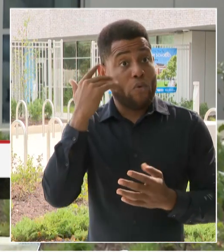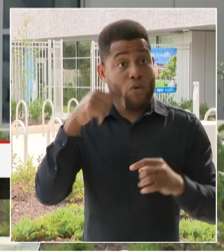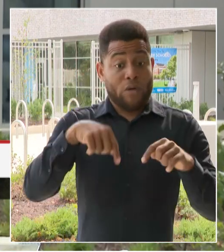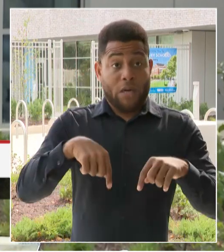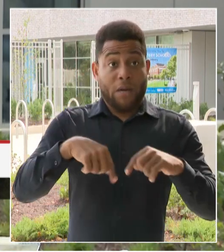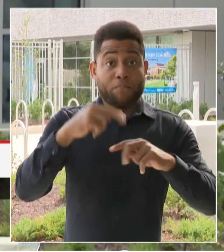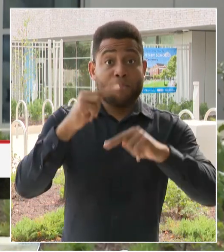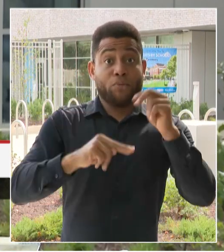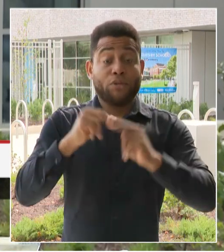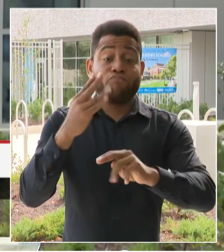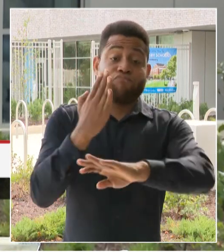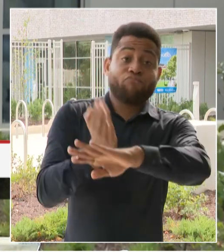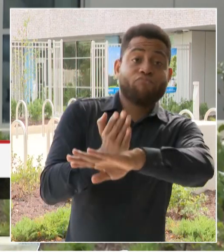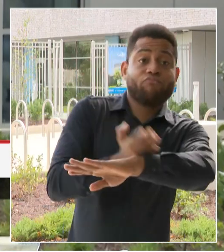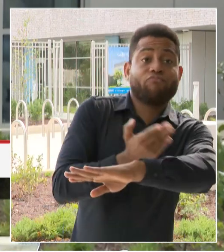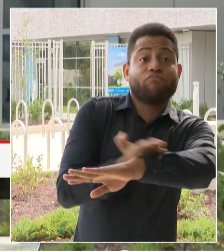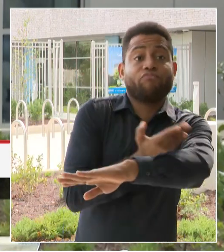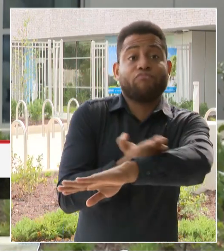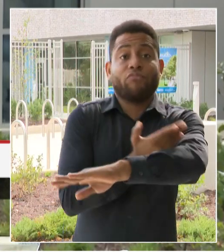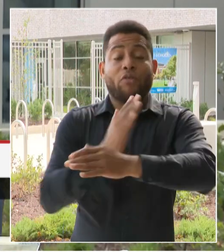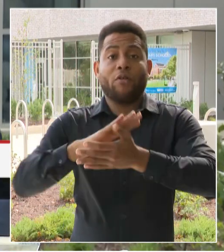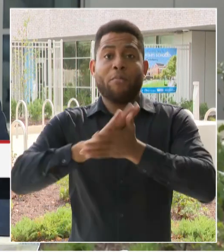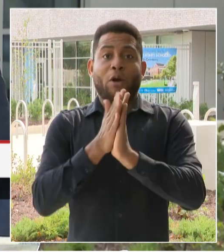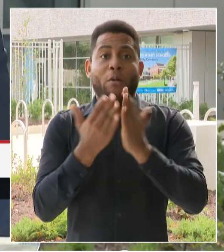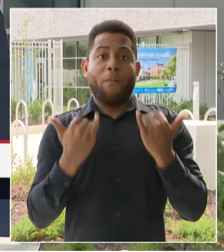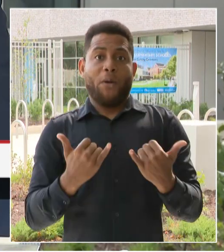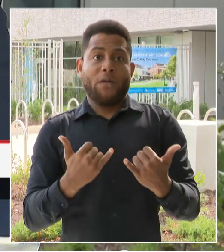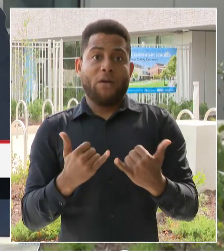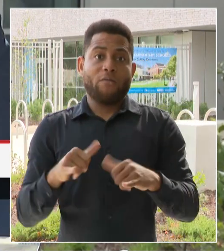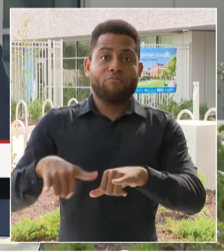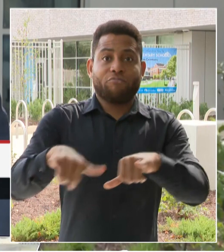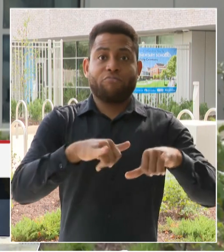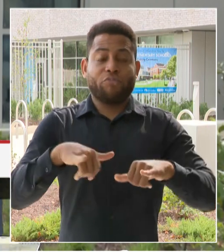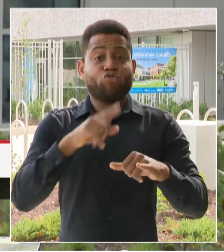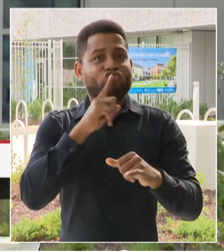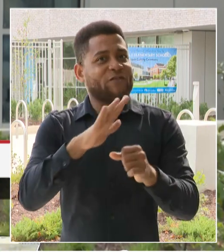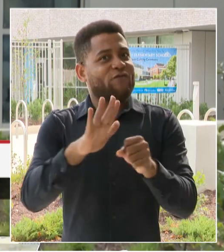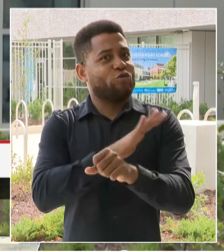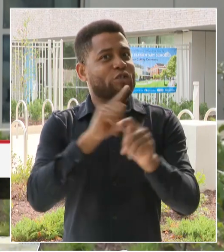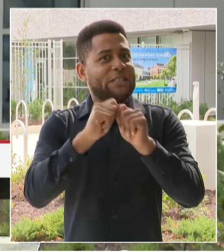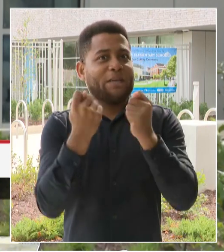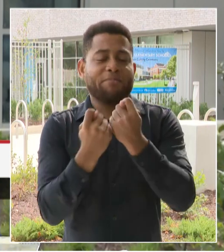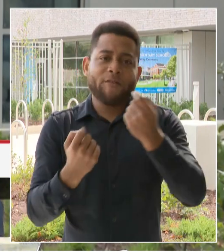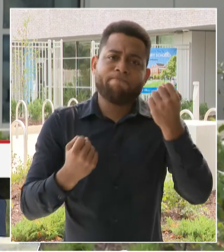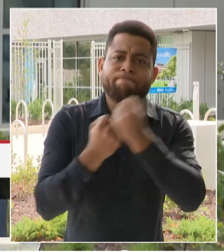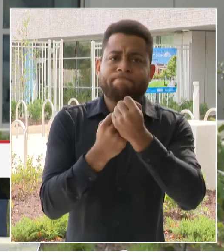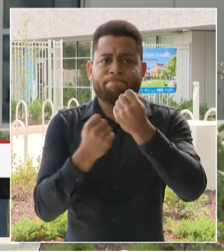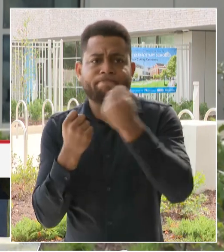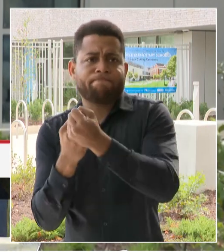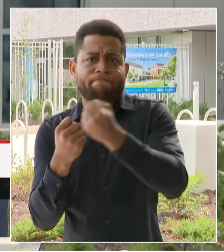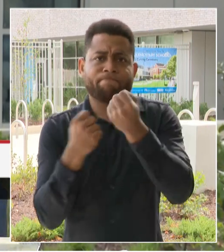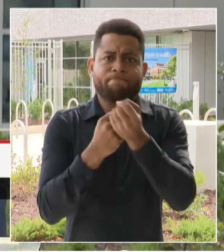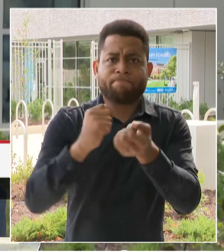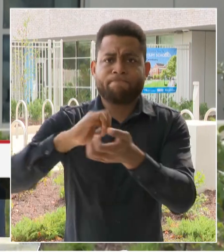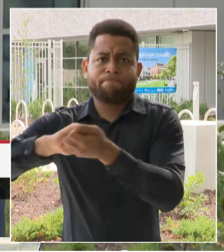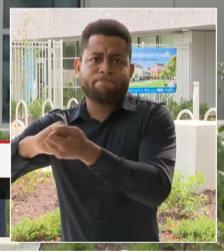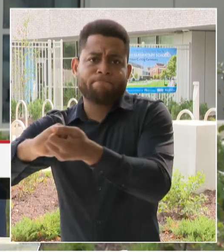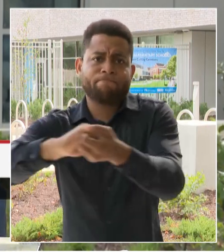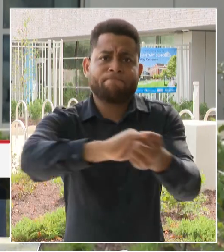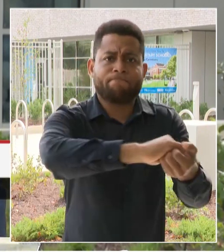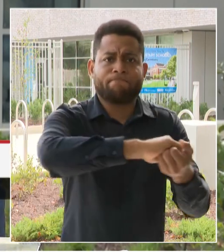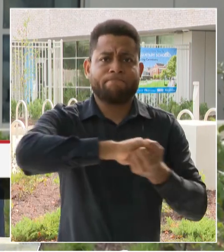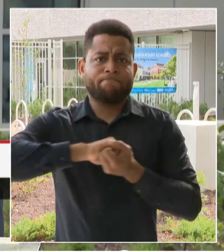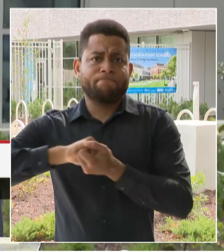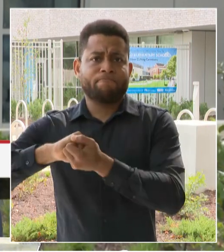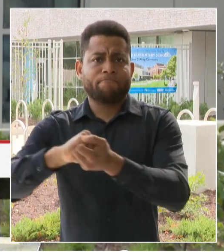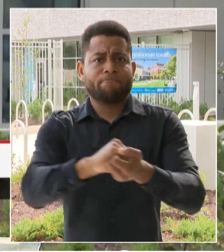proud that we have key members of that village. You heard from Deputy Mayor Kine earlier, but we also have the Department of General Services, who are our partner